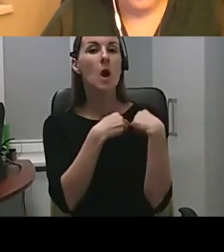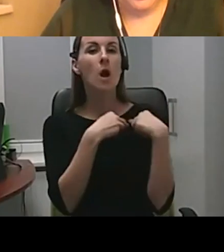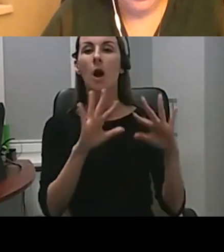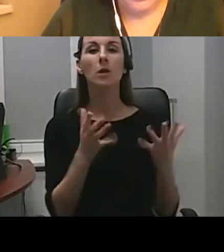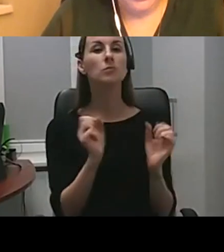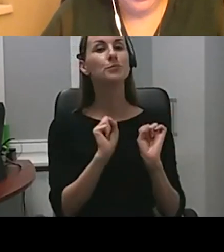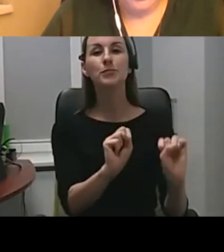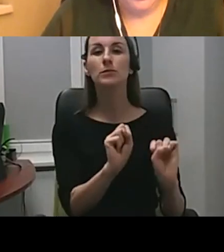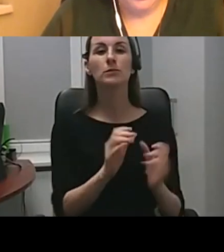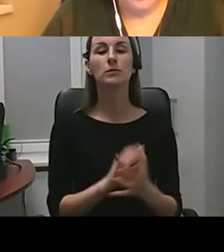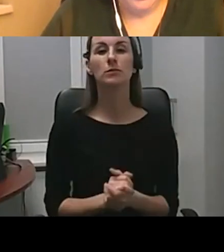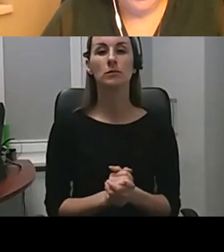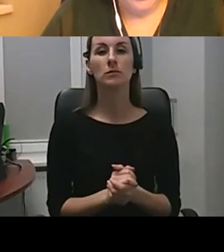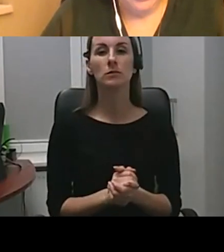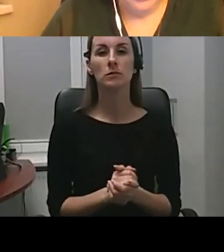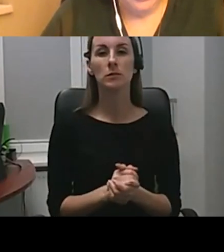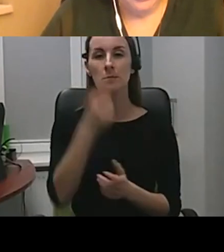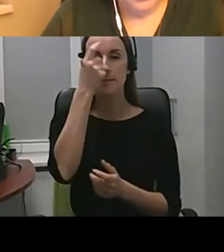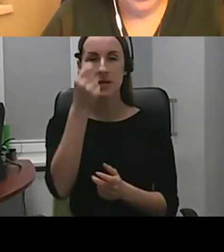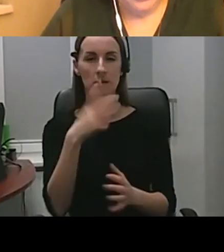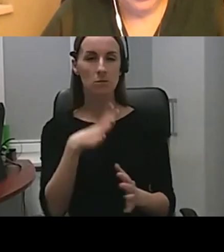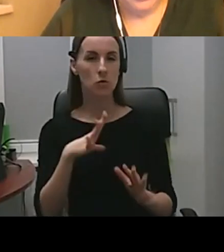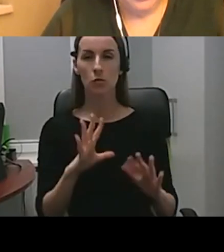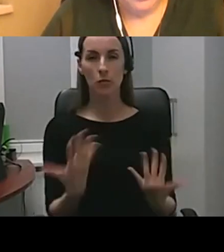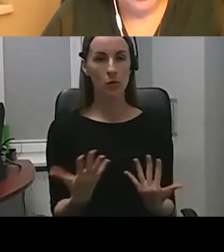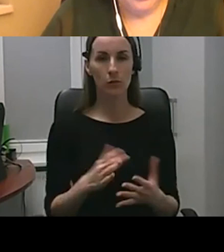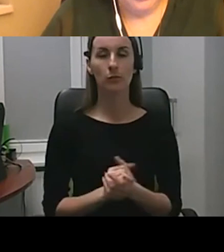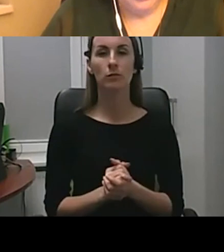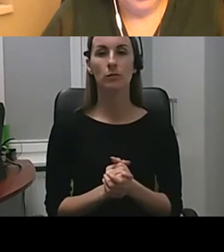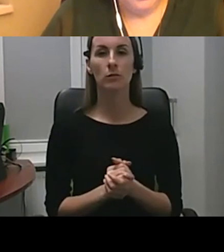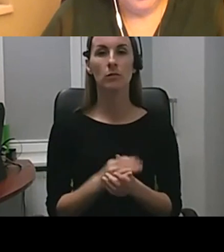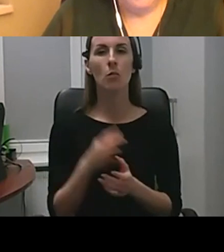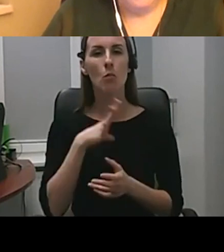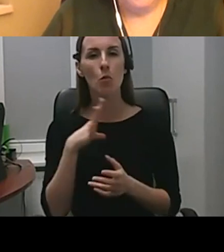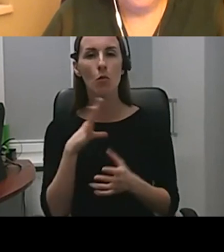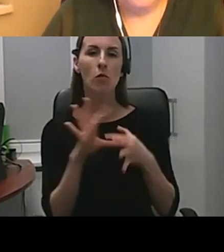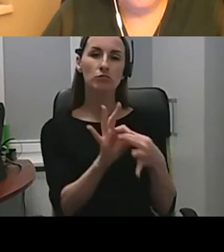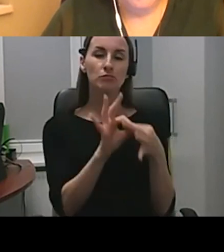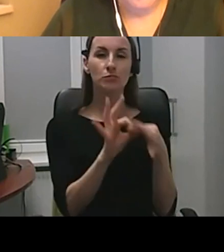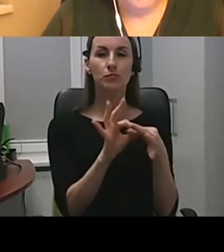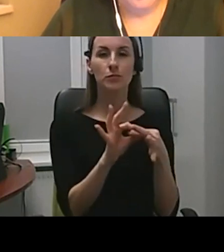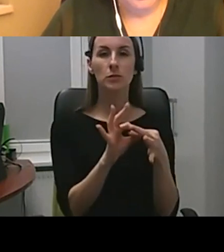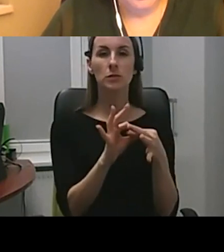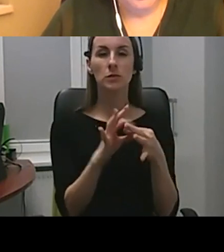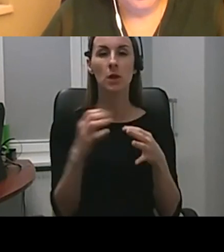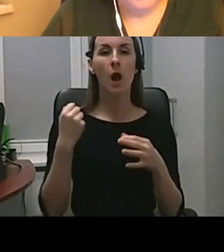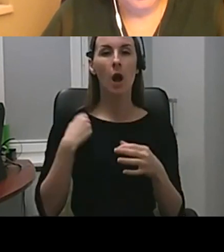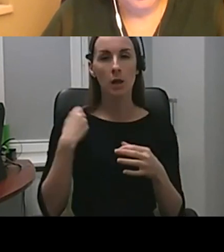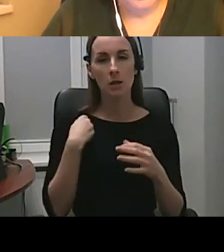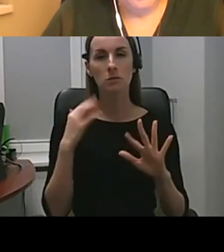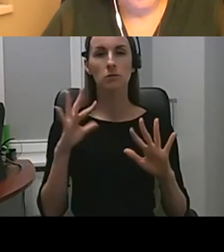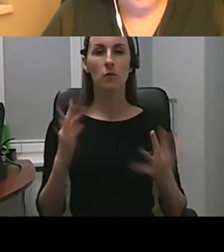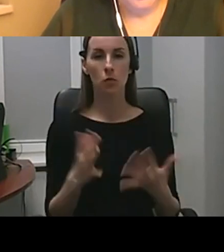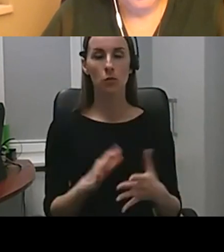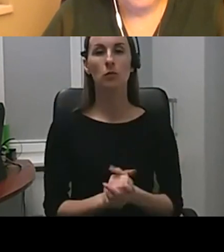and it is often connected with military intervention. Therefore, one has to be careful. But when we look at